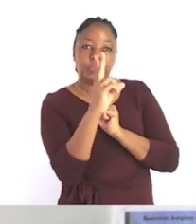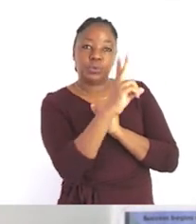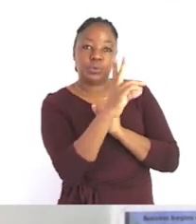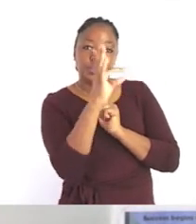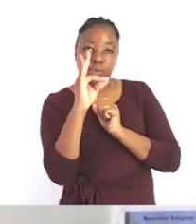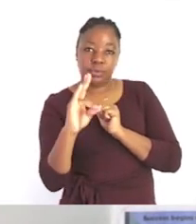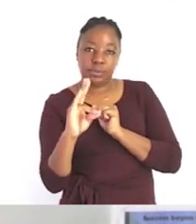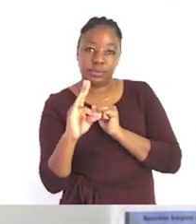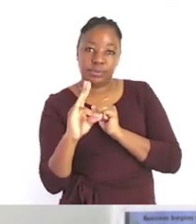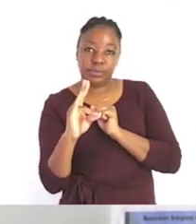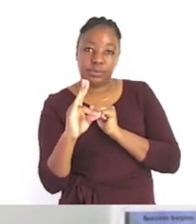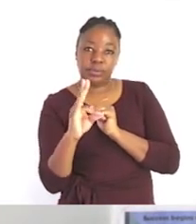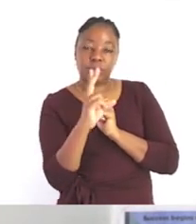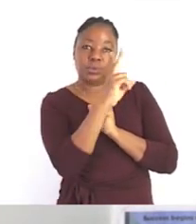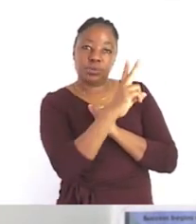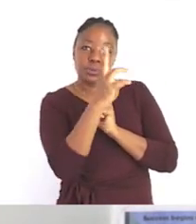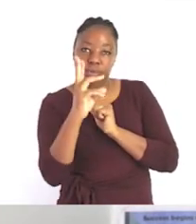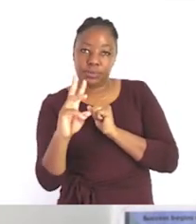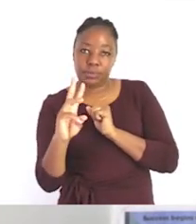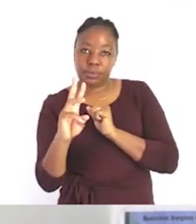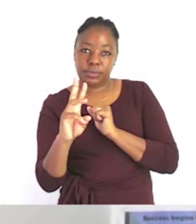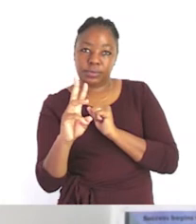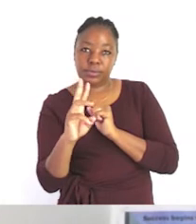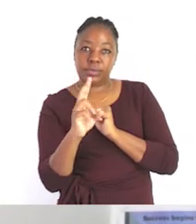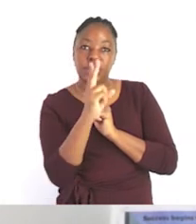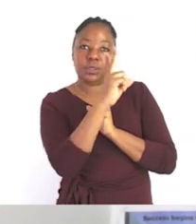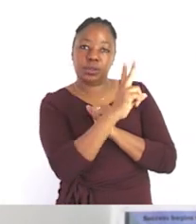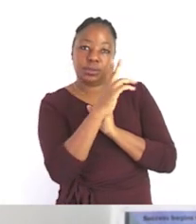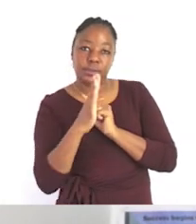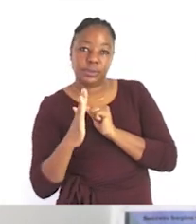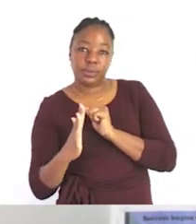27, 26, 25,